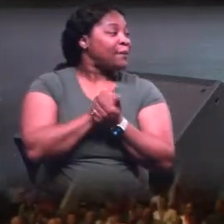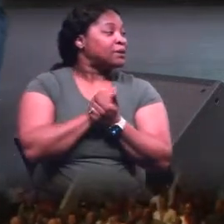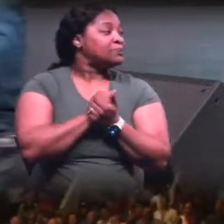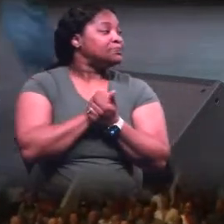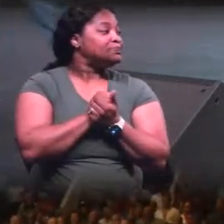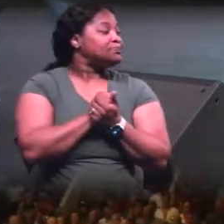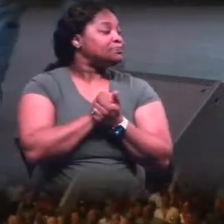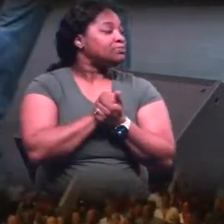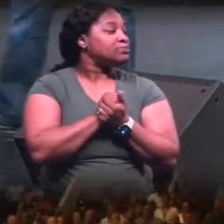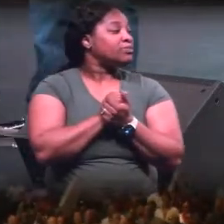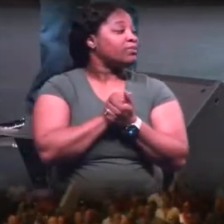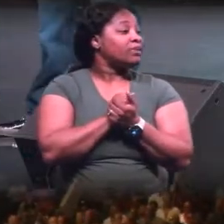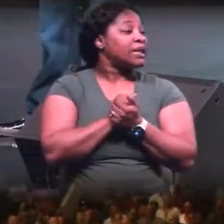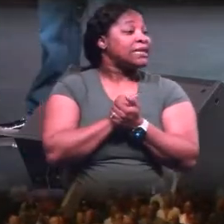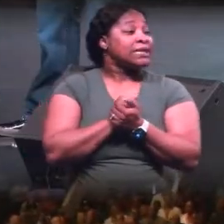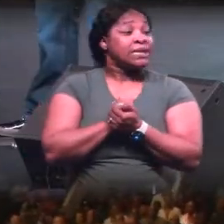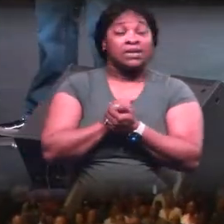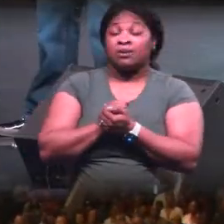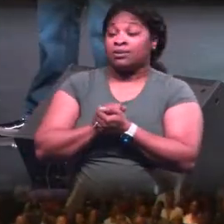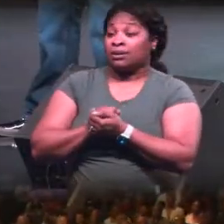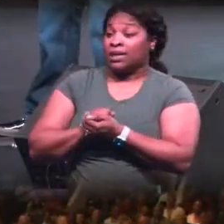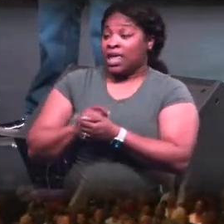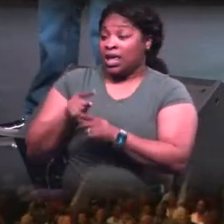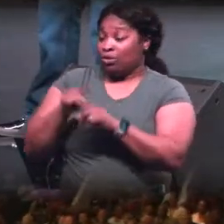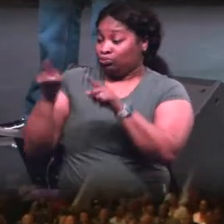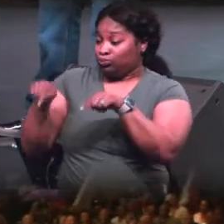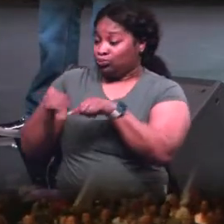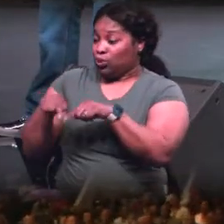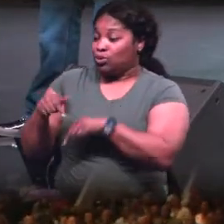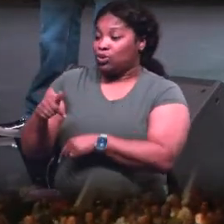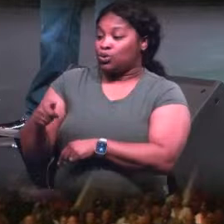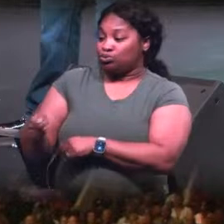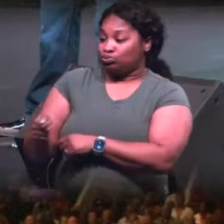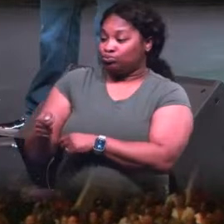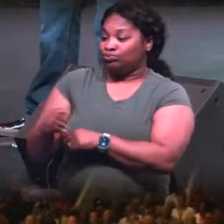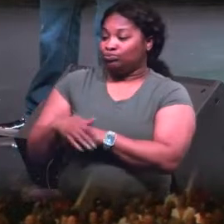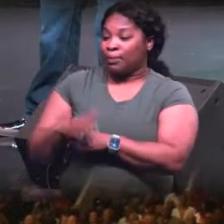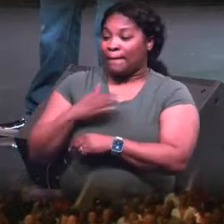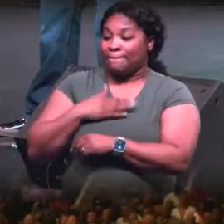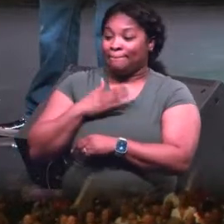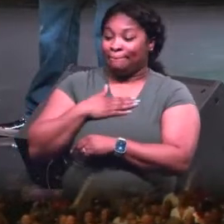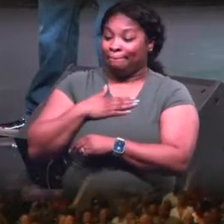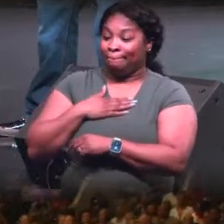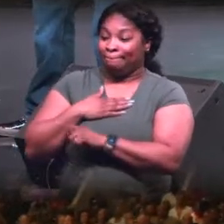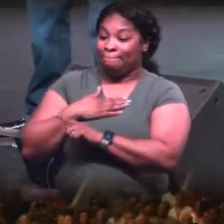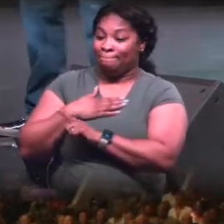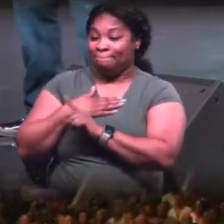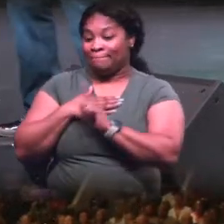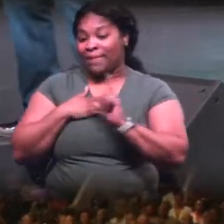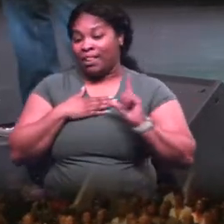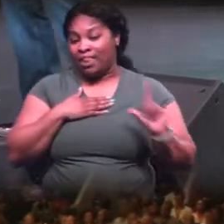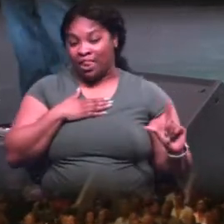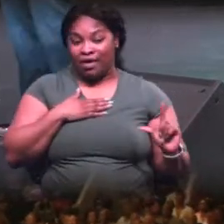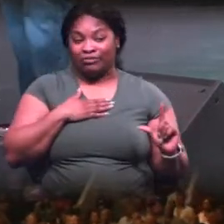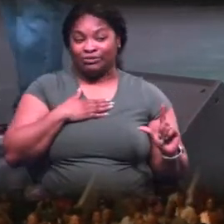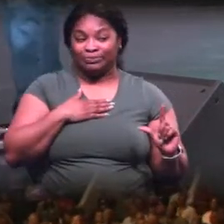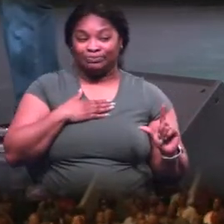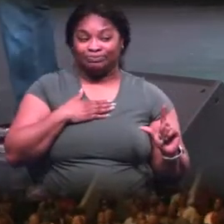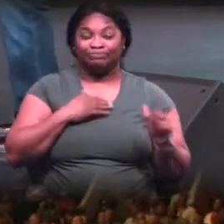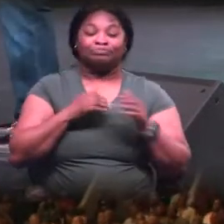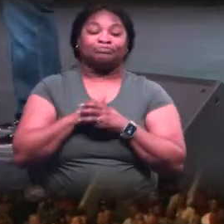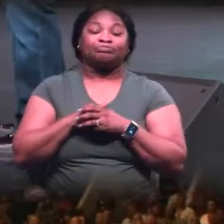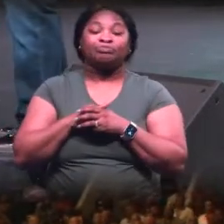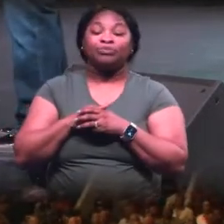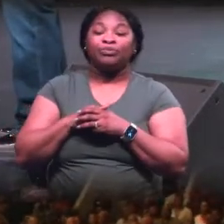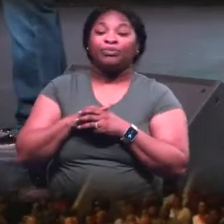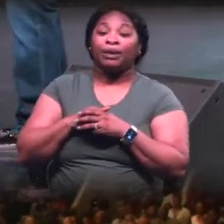amen. Right here, there's a QR code. There's a QR code to my left. Scan the QR code. Fill it out